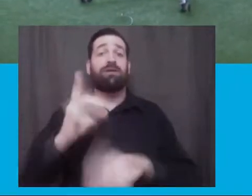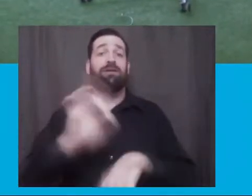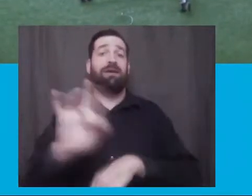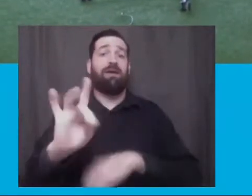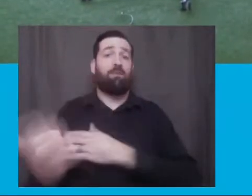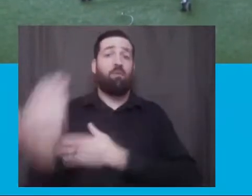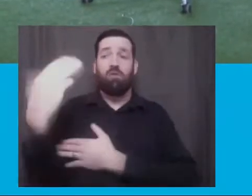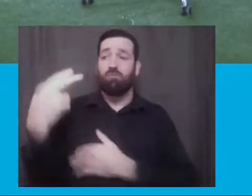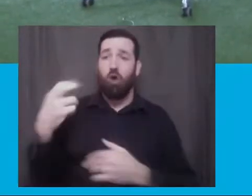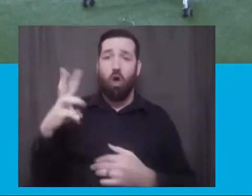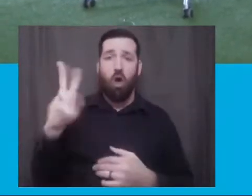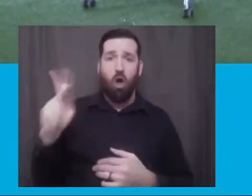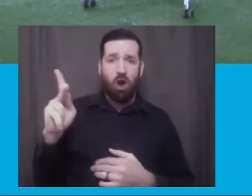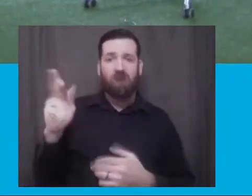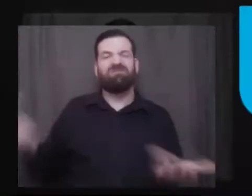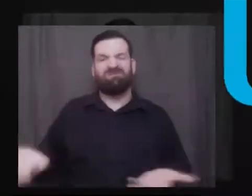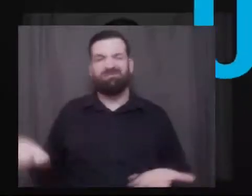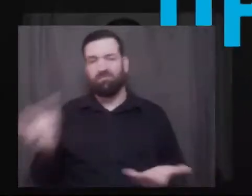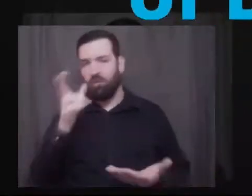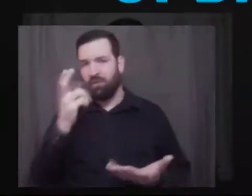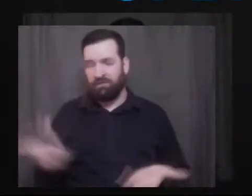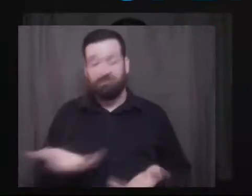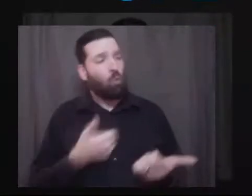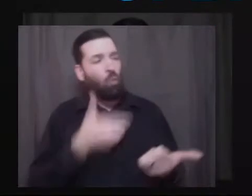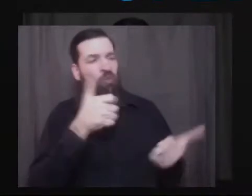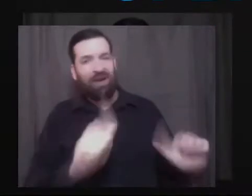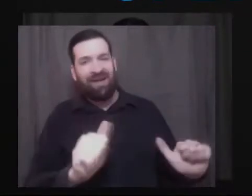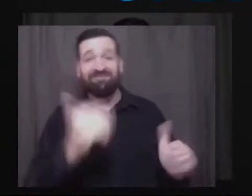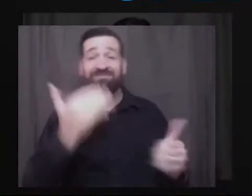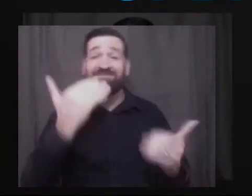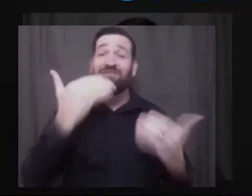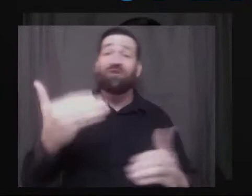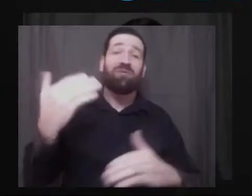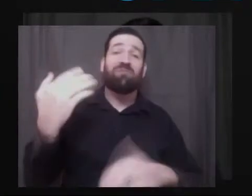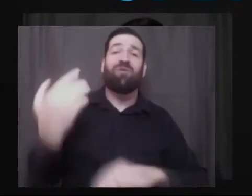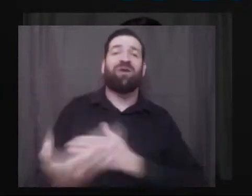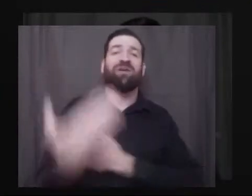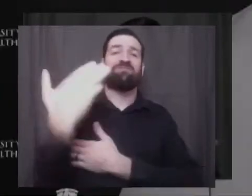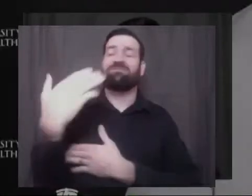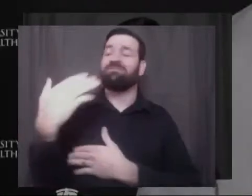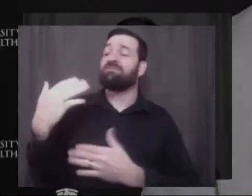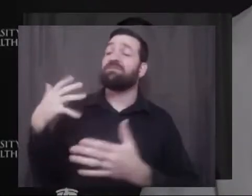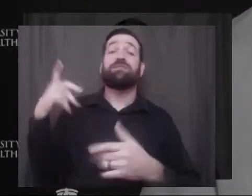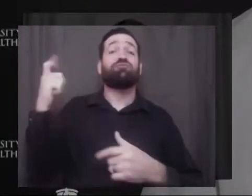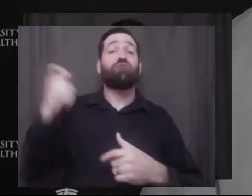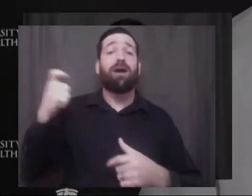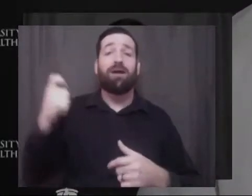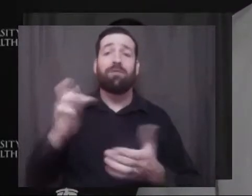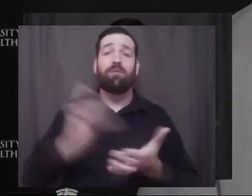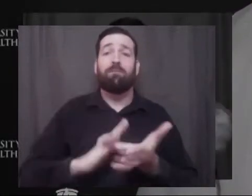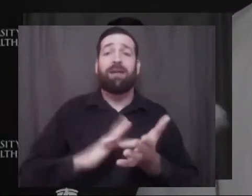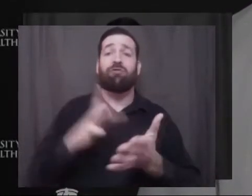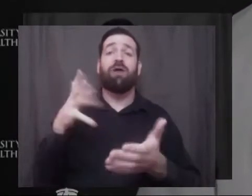fort here. Yeah, we'll try. Have a great morning. Subscribe to our Morning Medical Update and Open